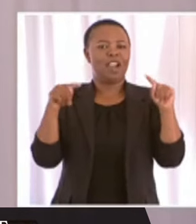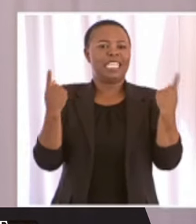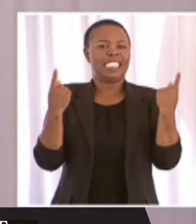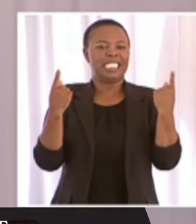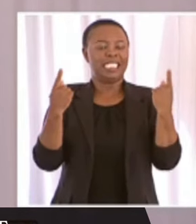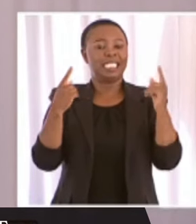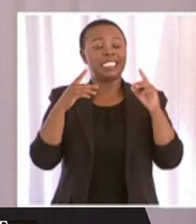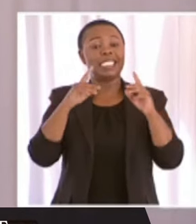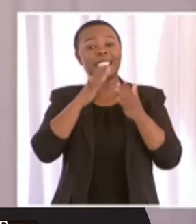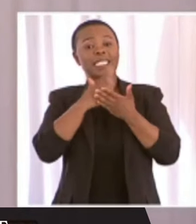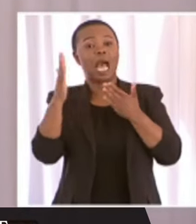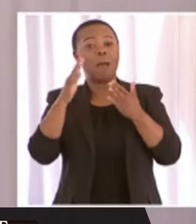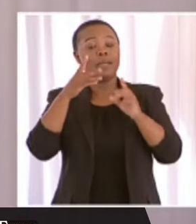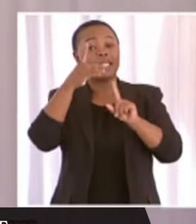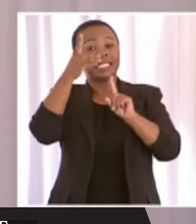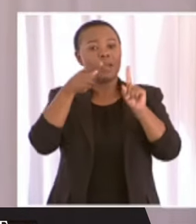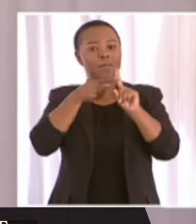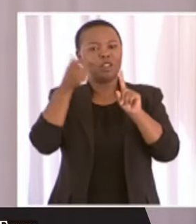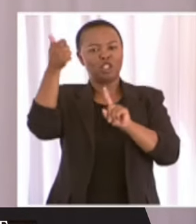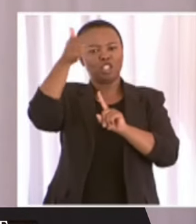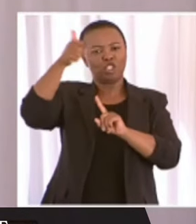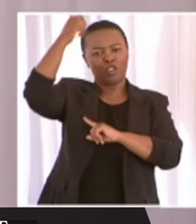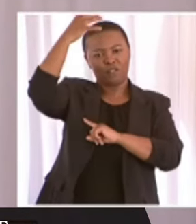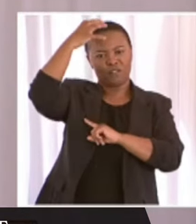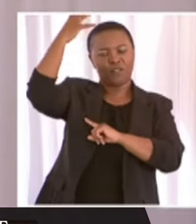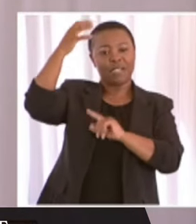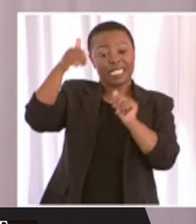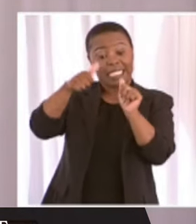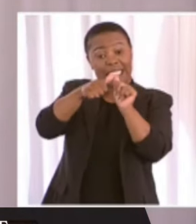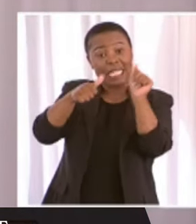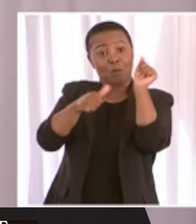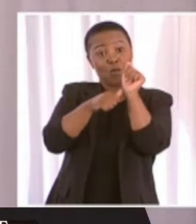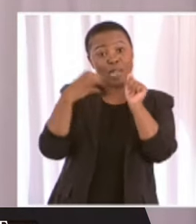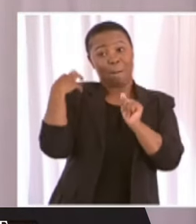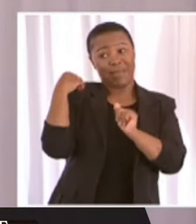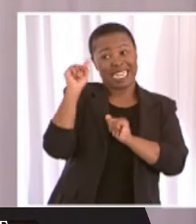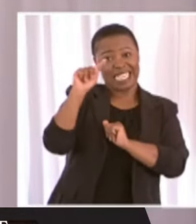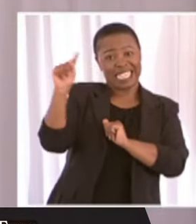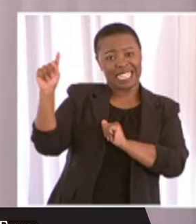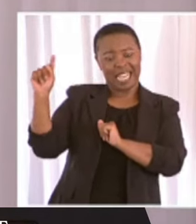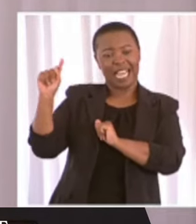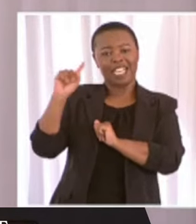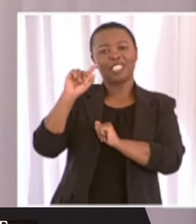Somebody described him as a cheap whip of deputy ministers.